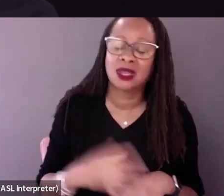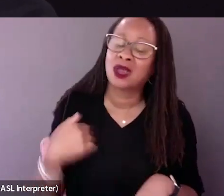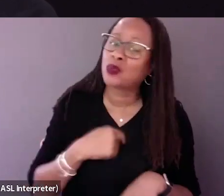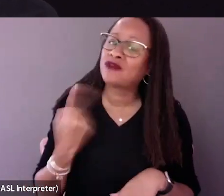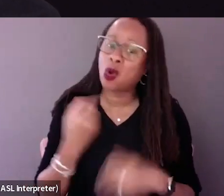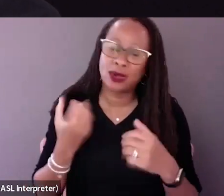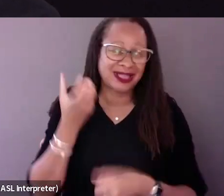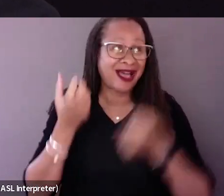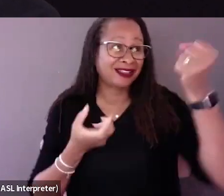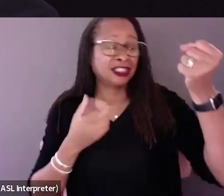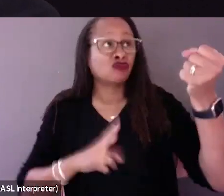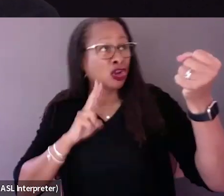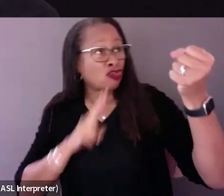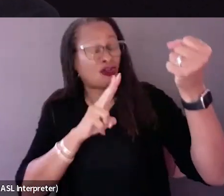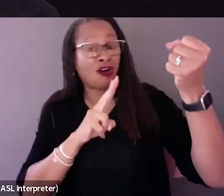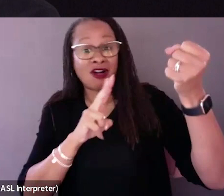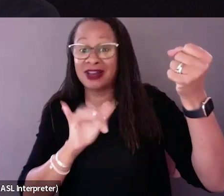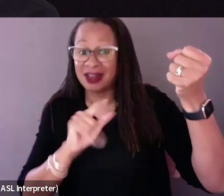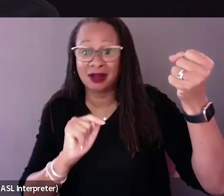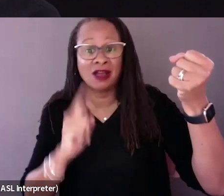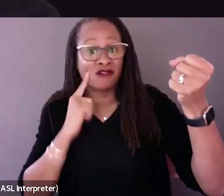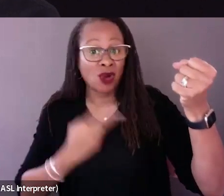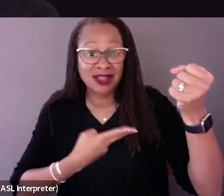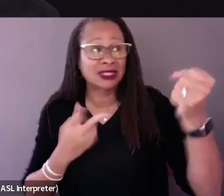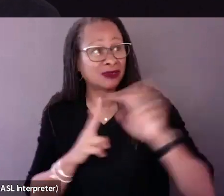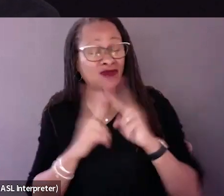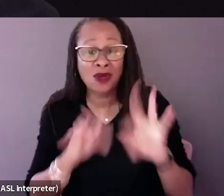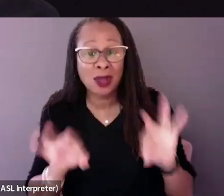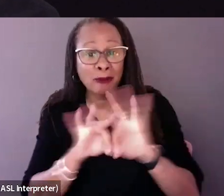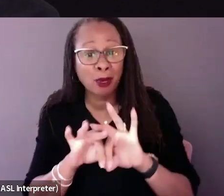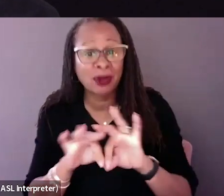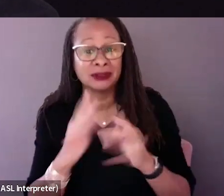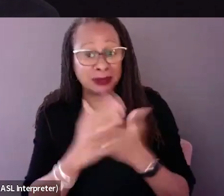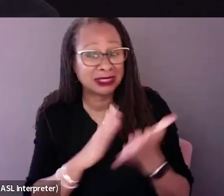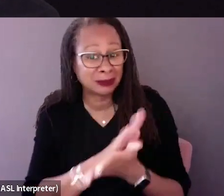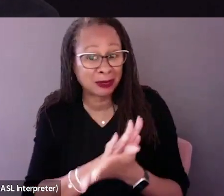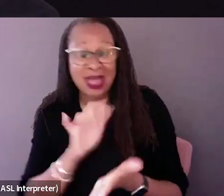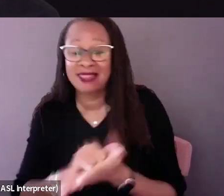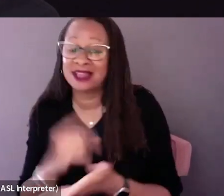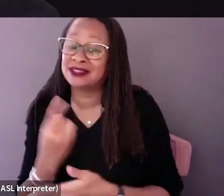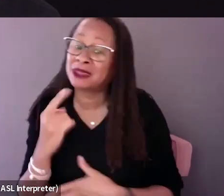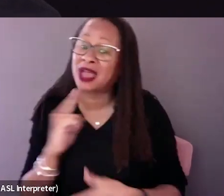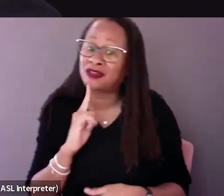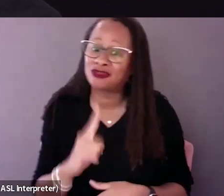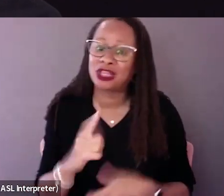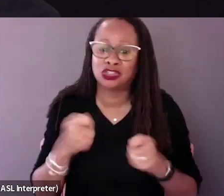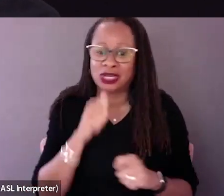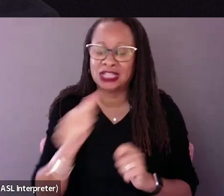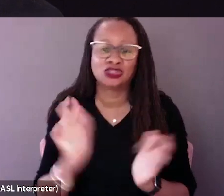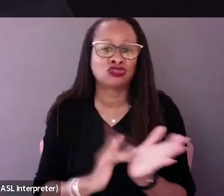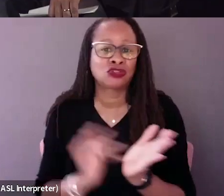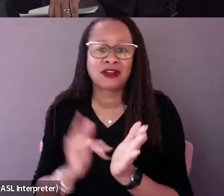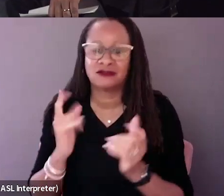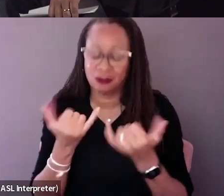held it in the highest regard on our side. And that's something that I really try not to take for granted from